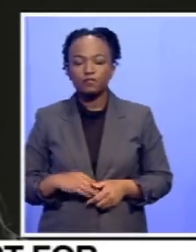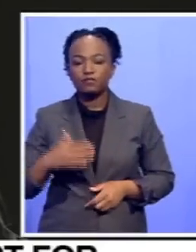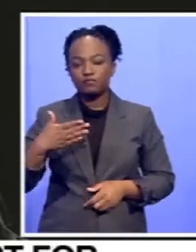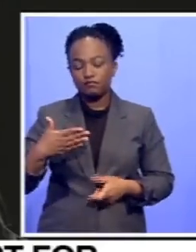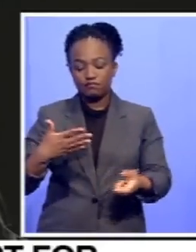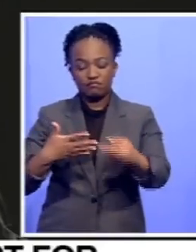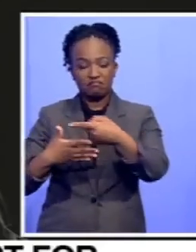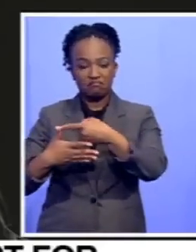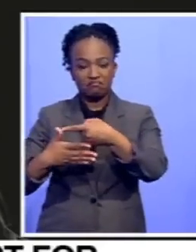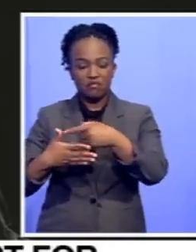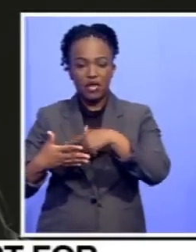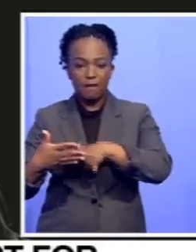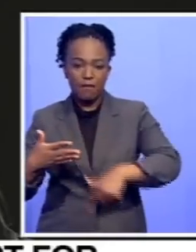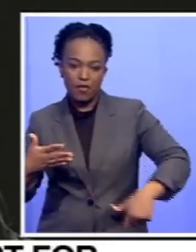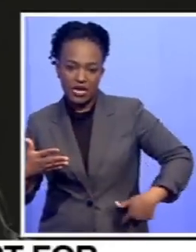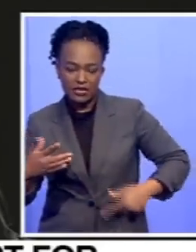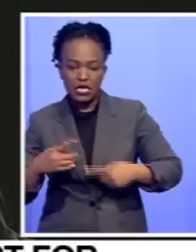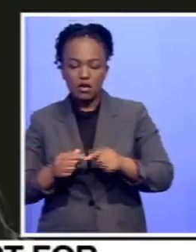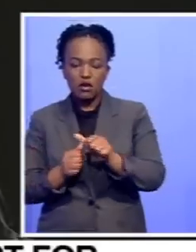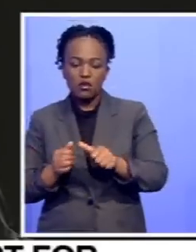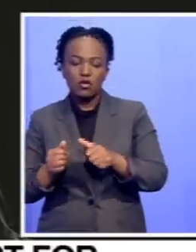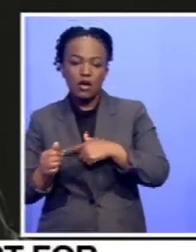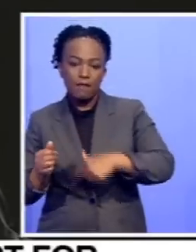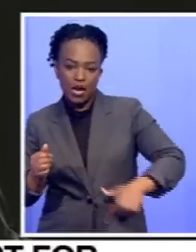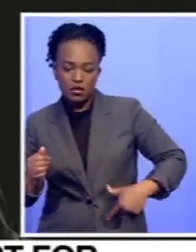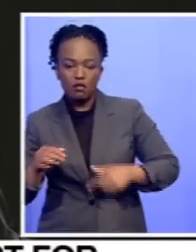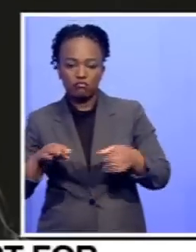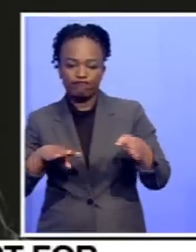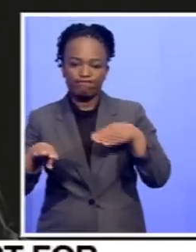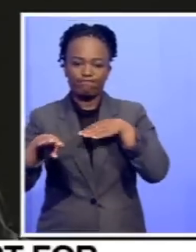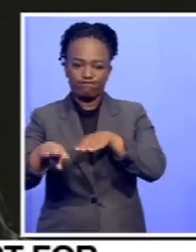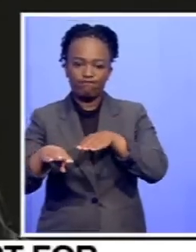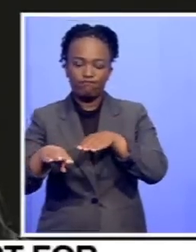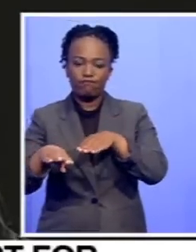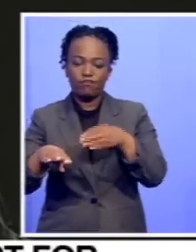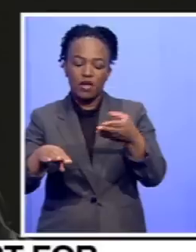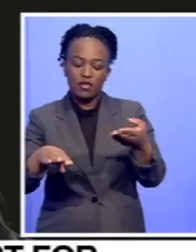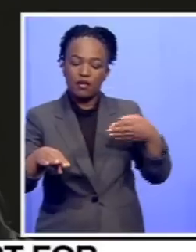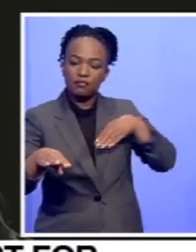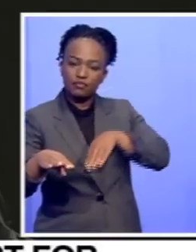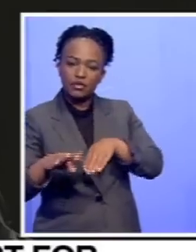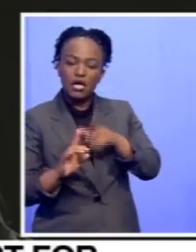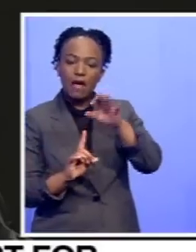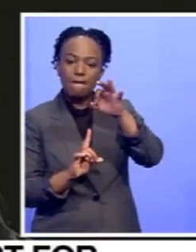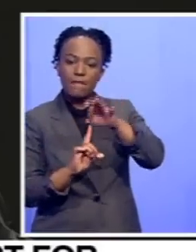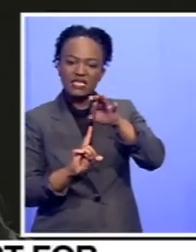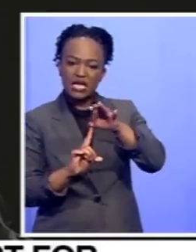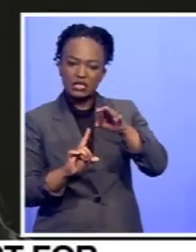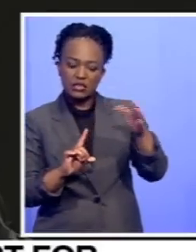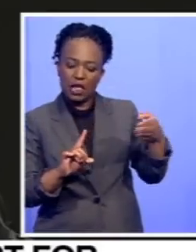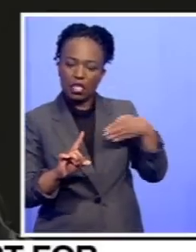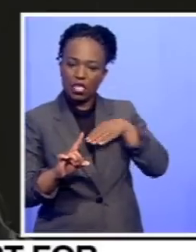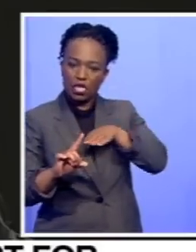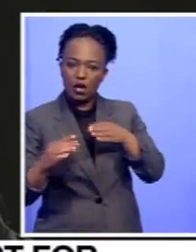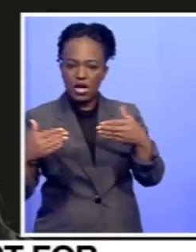by the President, the Deputy President, heads of state, and previous heads of state. Thereafter, a Mercedes-Benz Vito came to the gate.